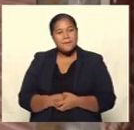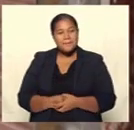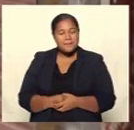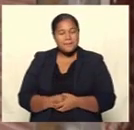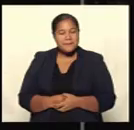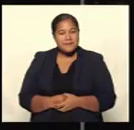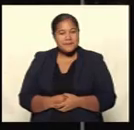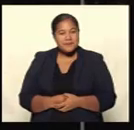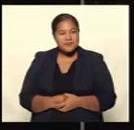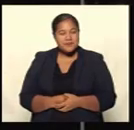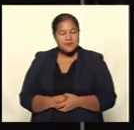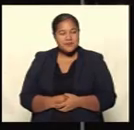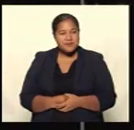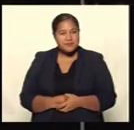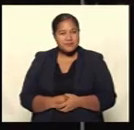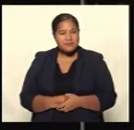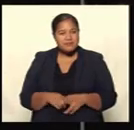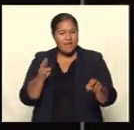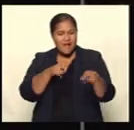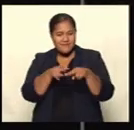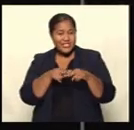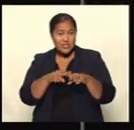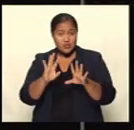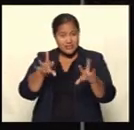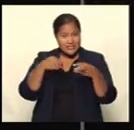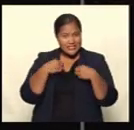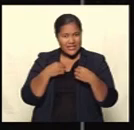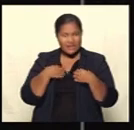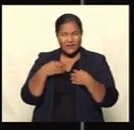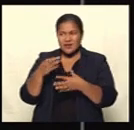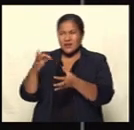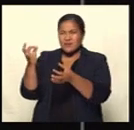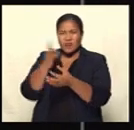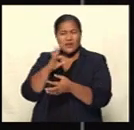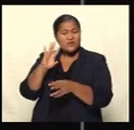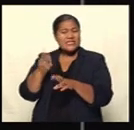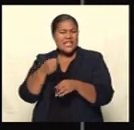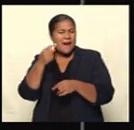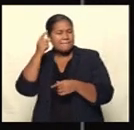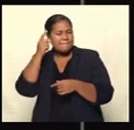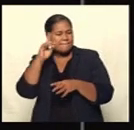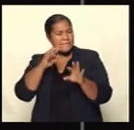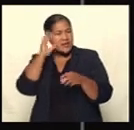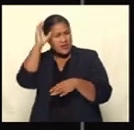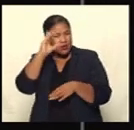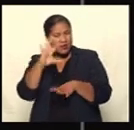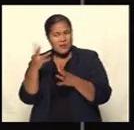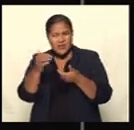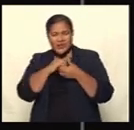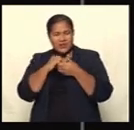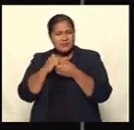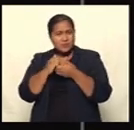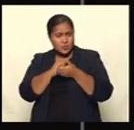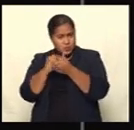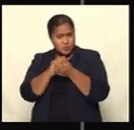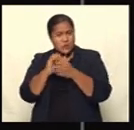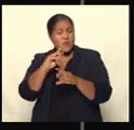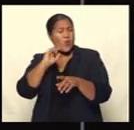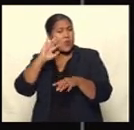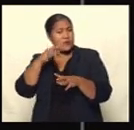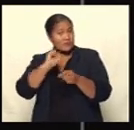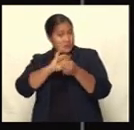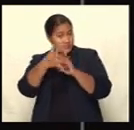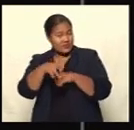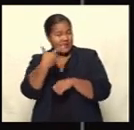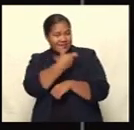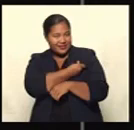FBC News. Fiji has received requests from some countries for mutual recognition of the COVID-19 vaccination. Minister